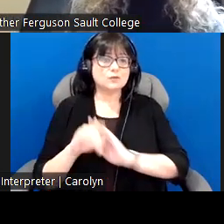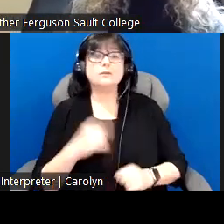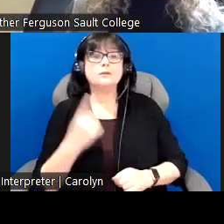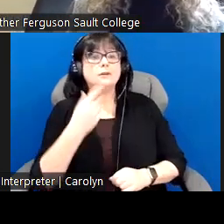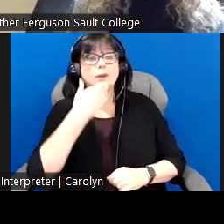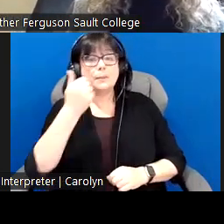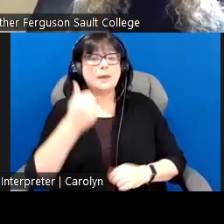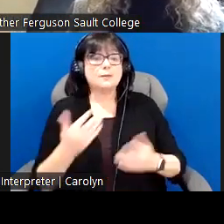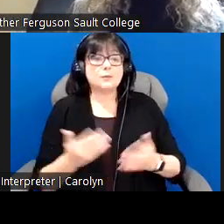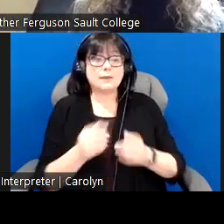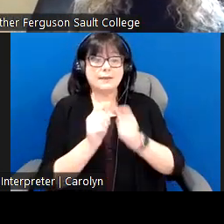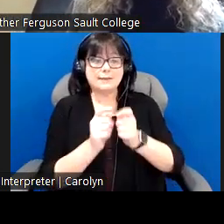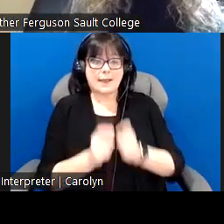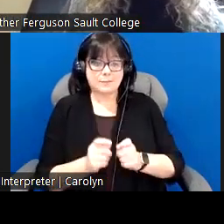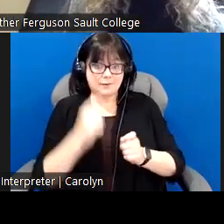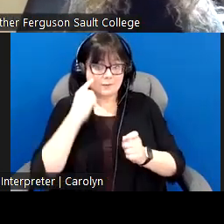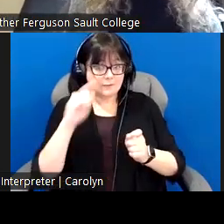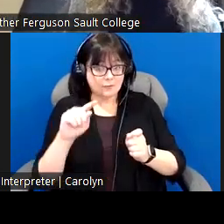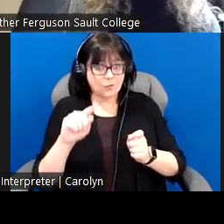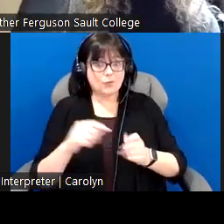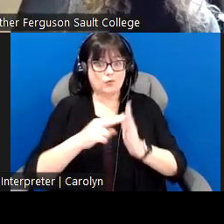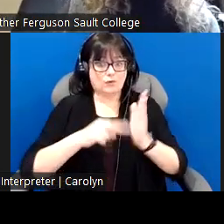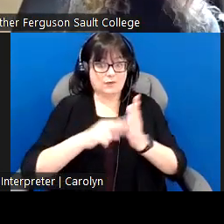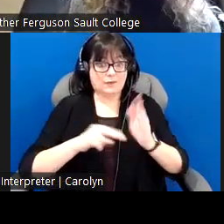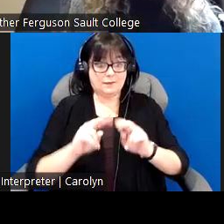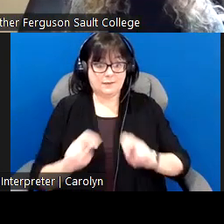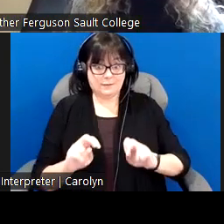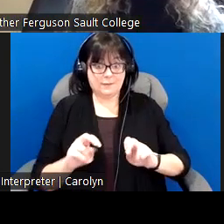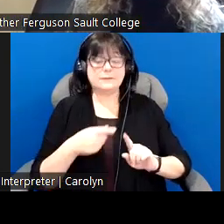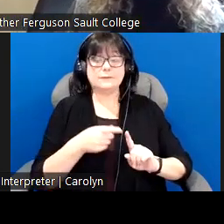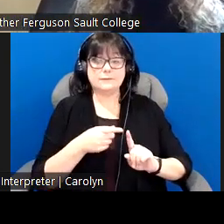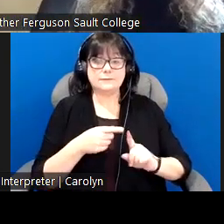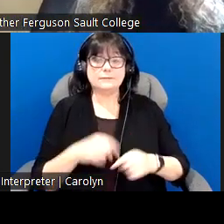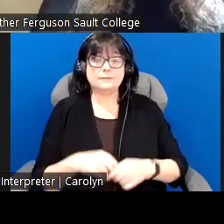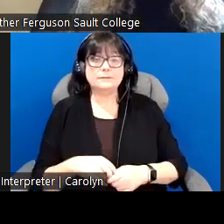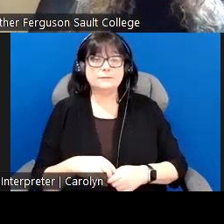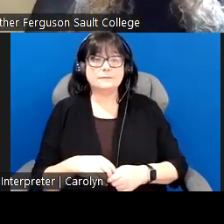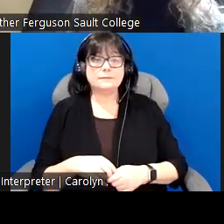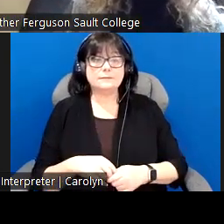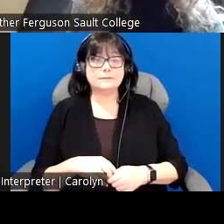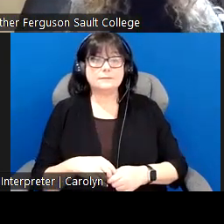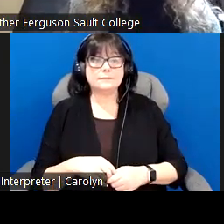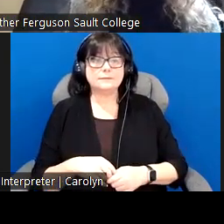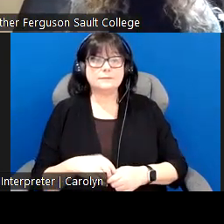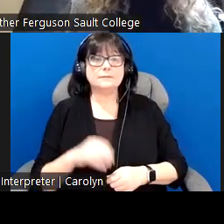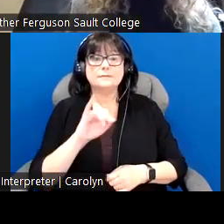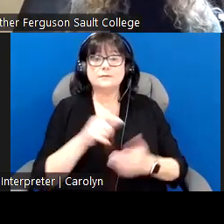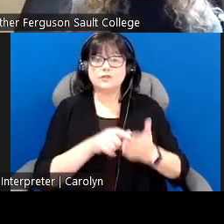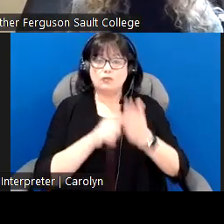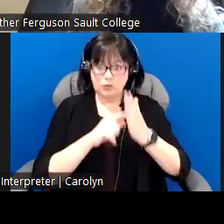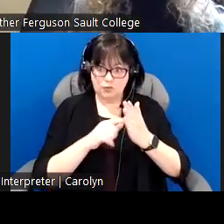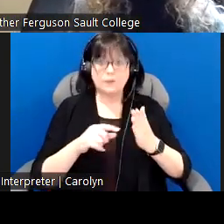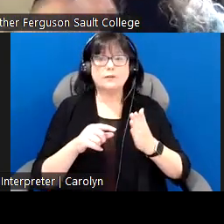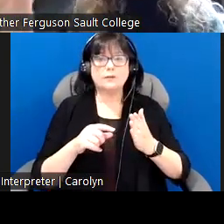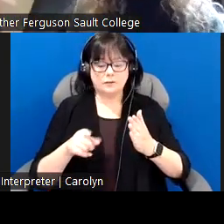the reading assessment. Skills Marker does require that a client has basic reading skills